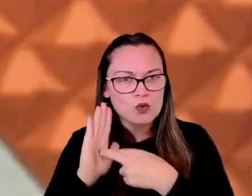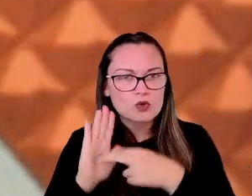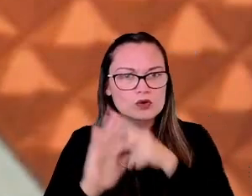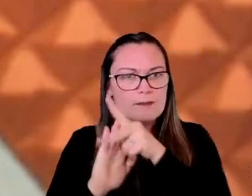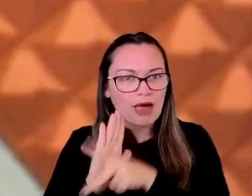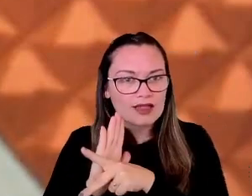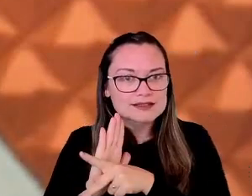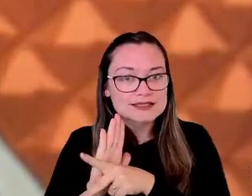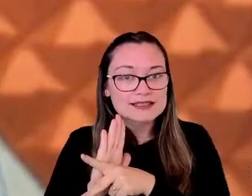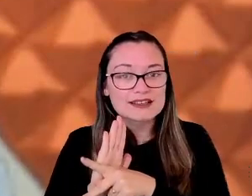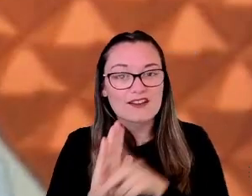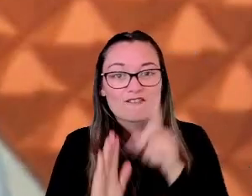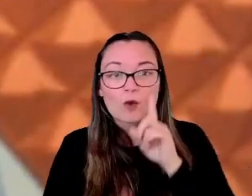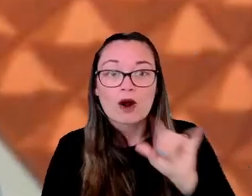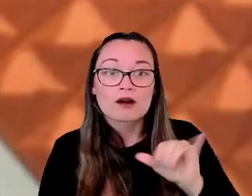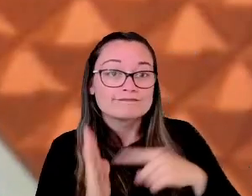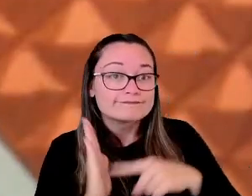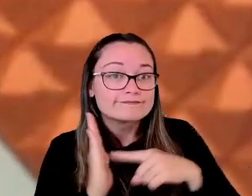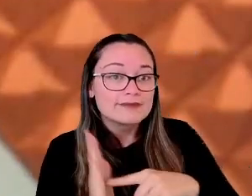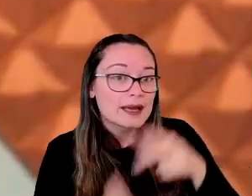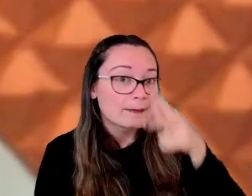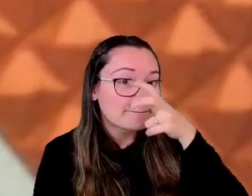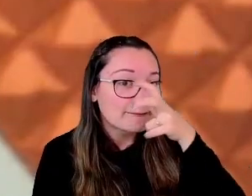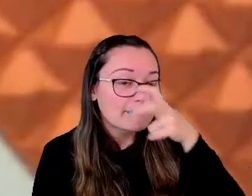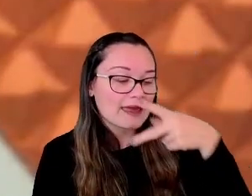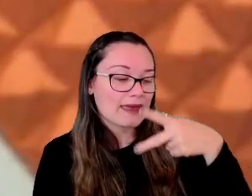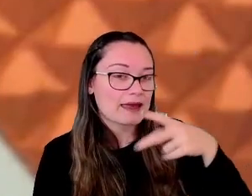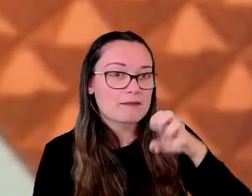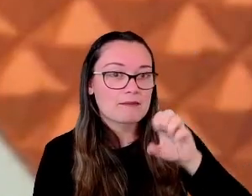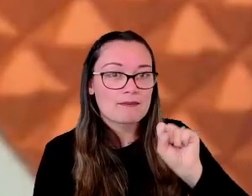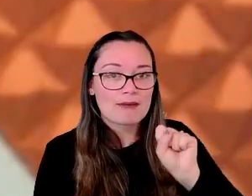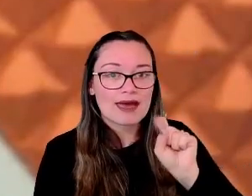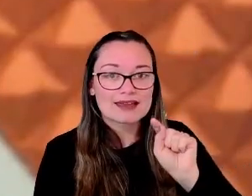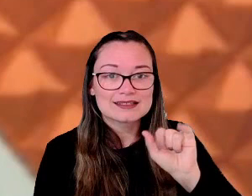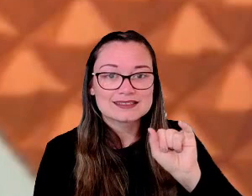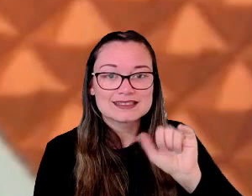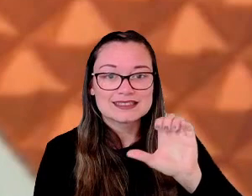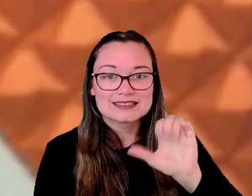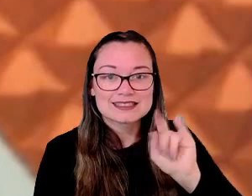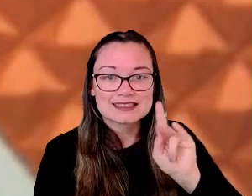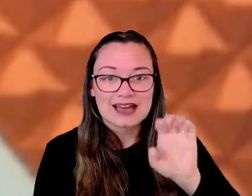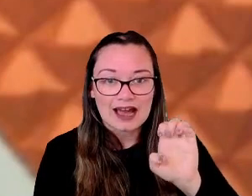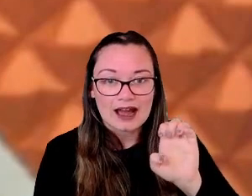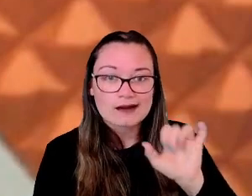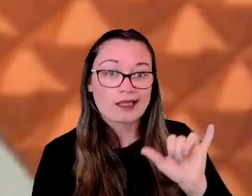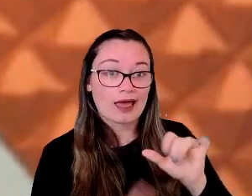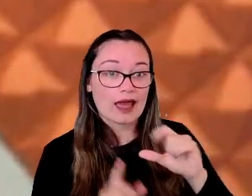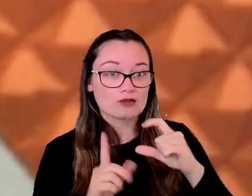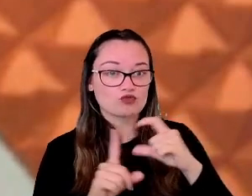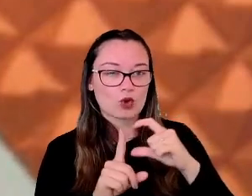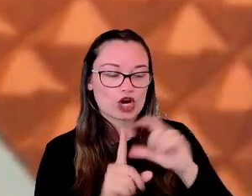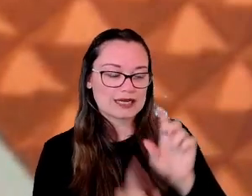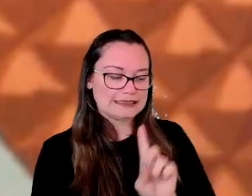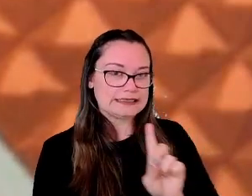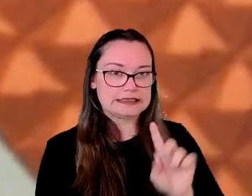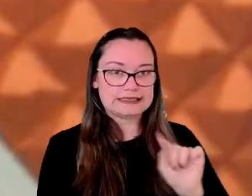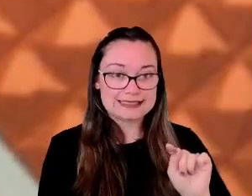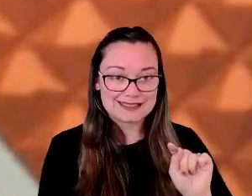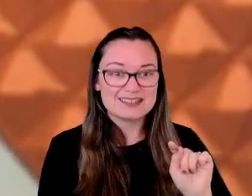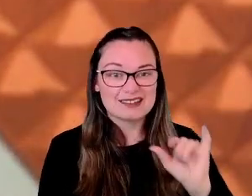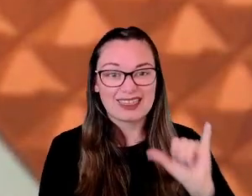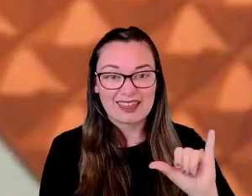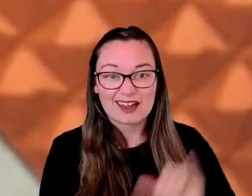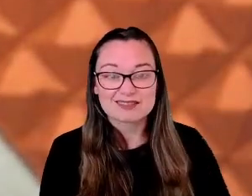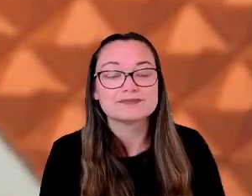there. For instance, for pesticides, DDT is not allowed as a pesticide anymore. So you would have to know what regulations are out there. You would